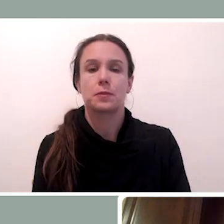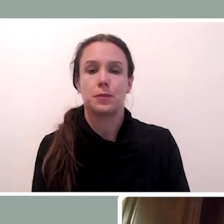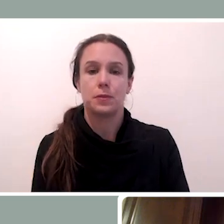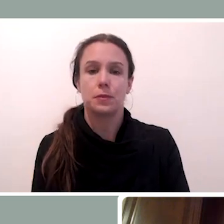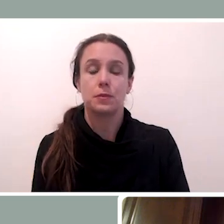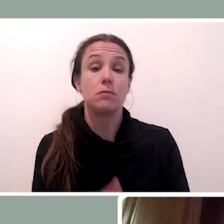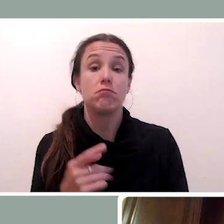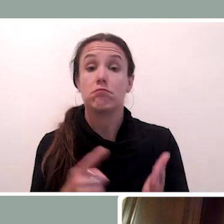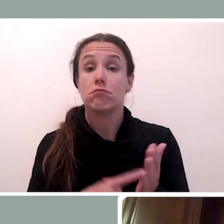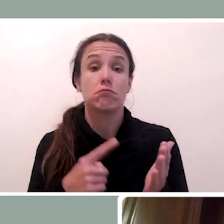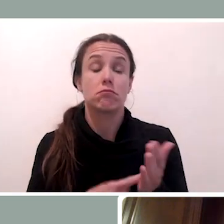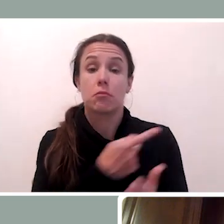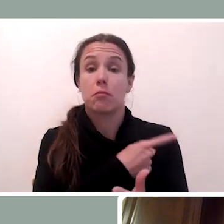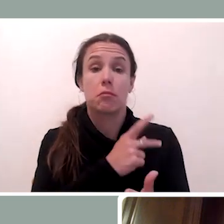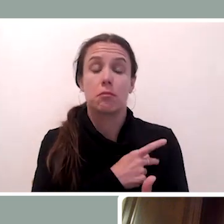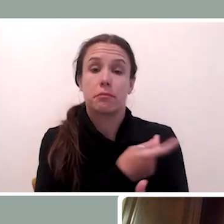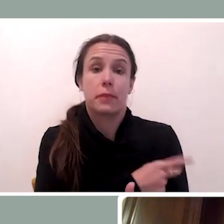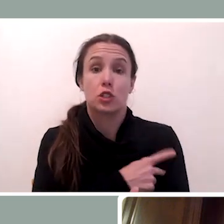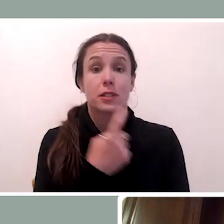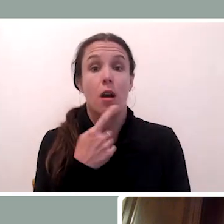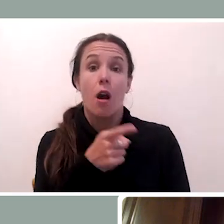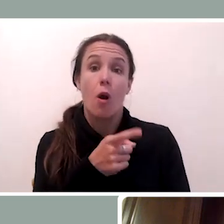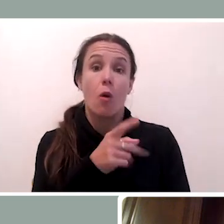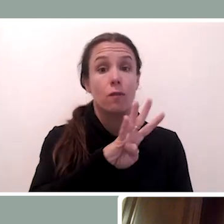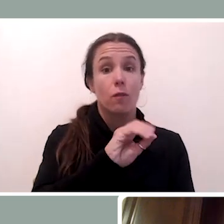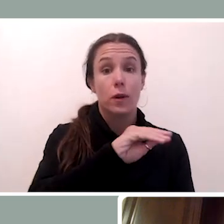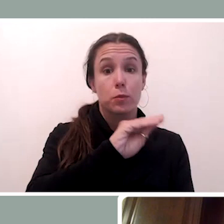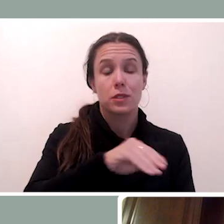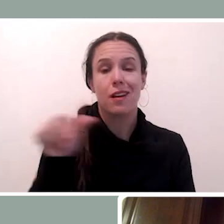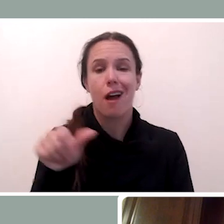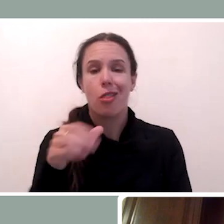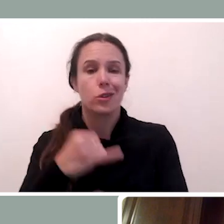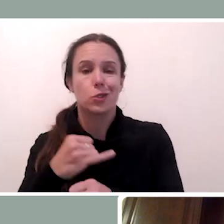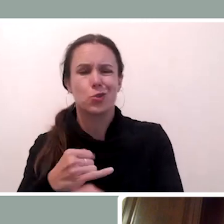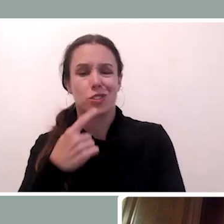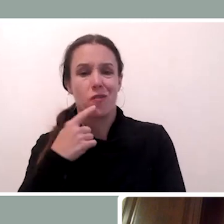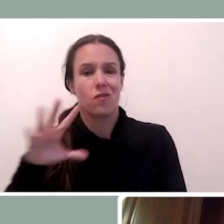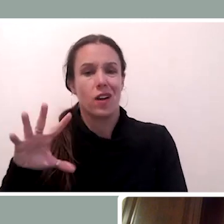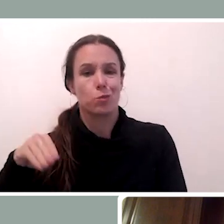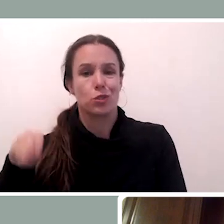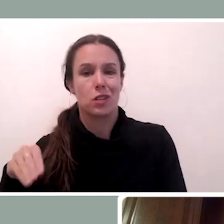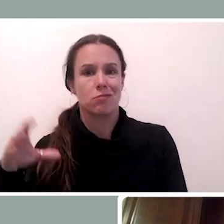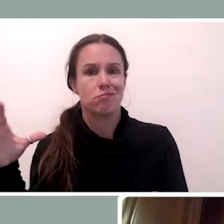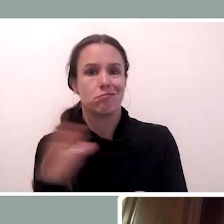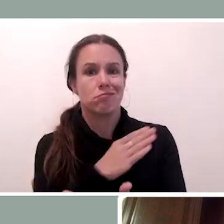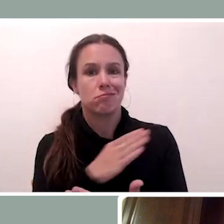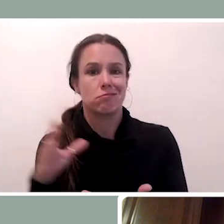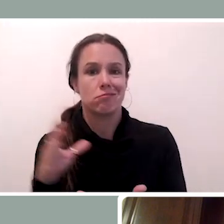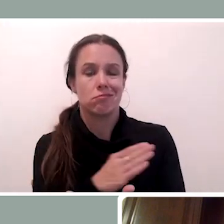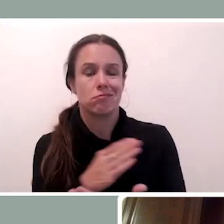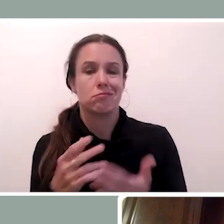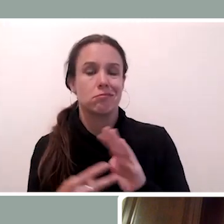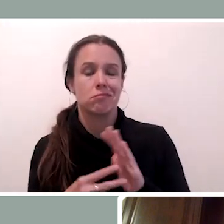one institution reported it as 40%, the other institution reported it as 5%. So these stains, when